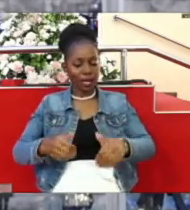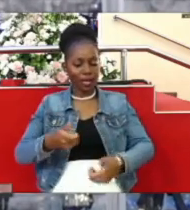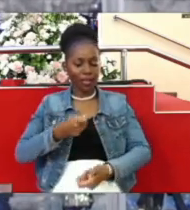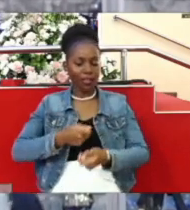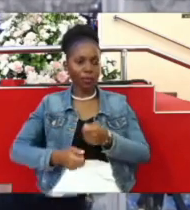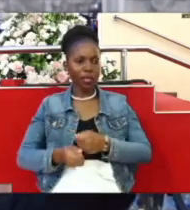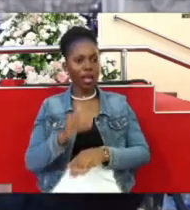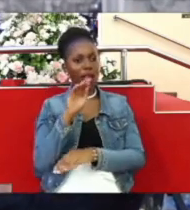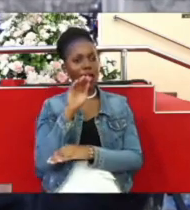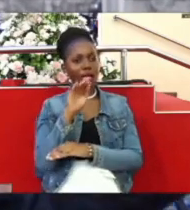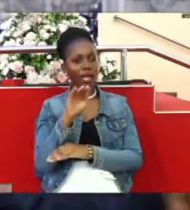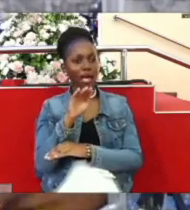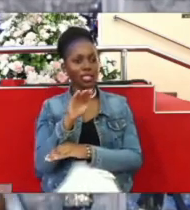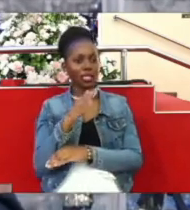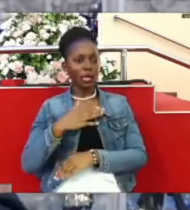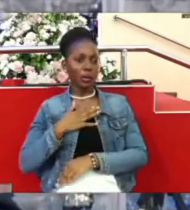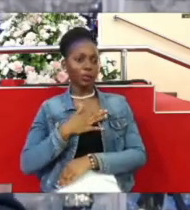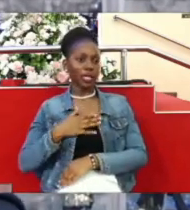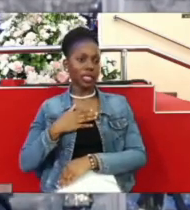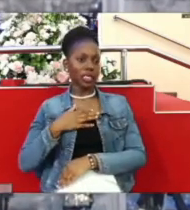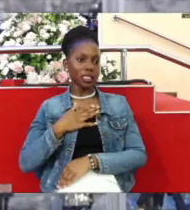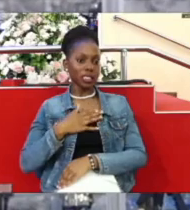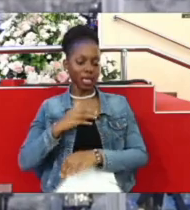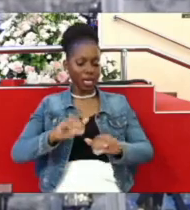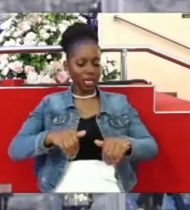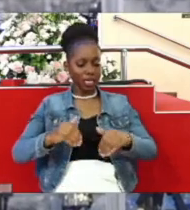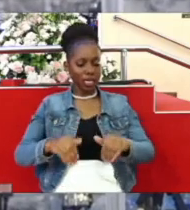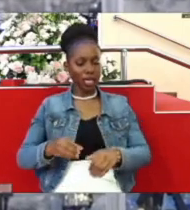asked him to dig a well for him.